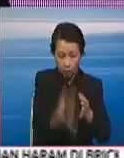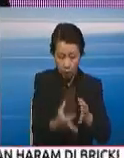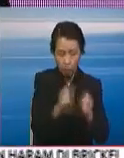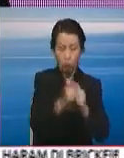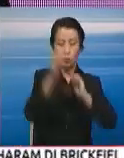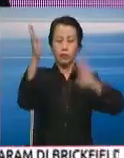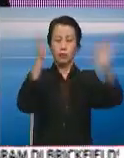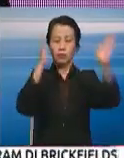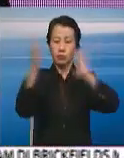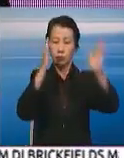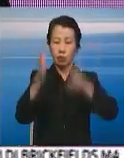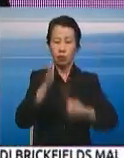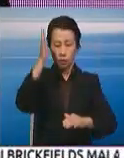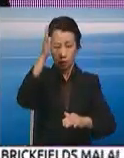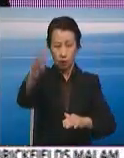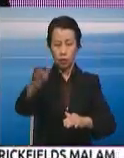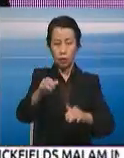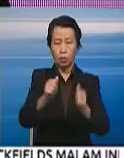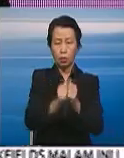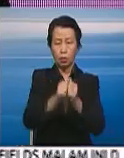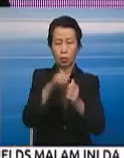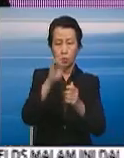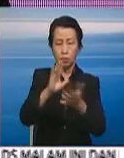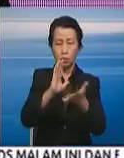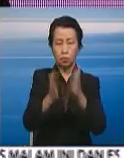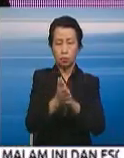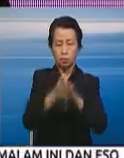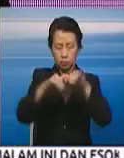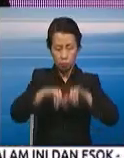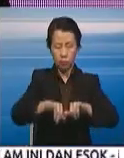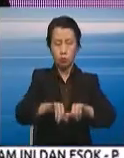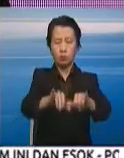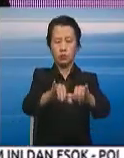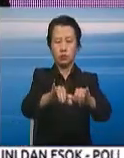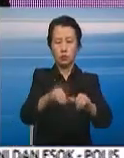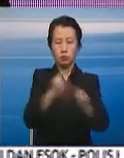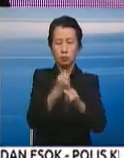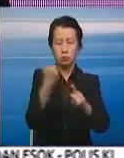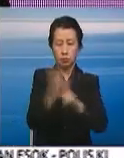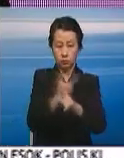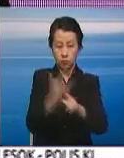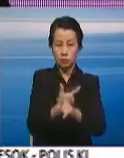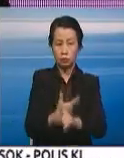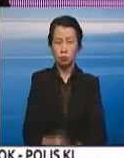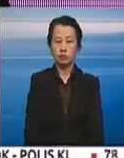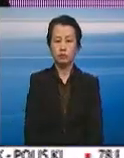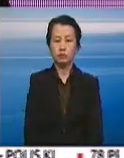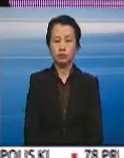Malaysia will be subscribing to sustainability practices.